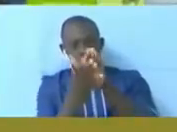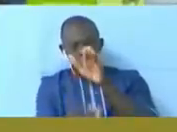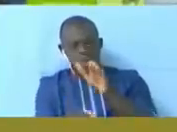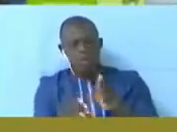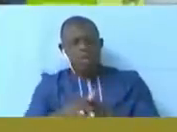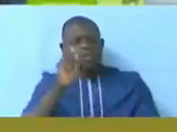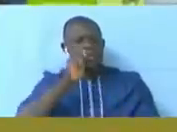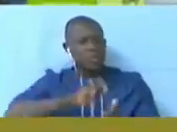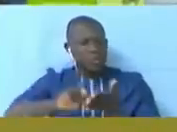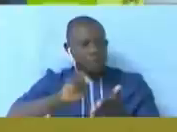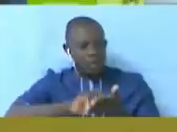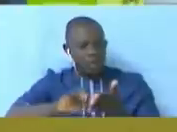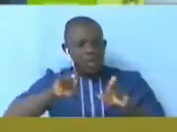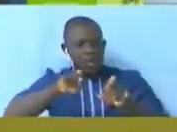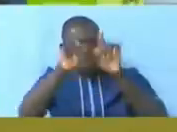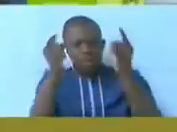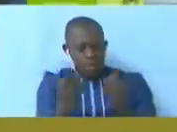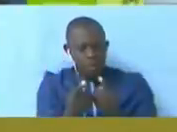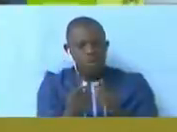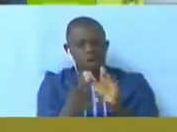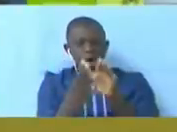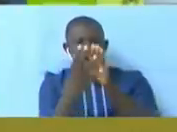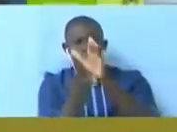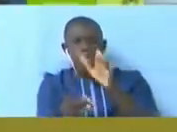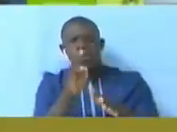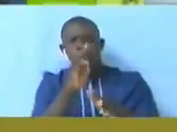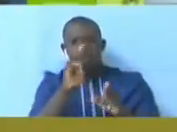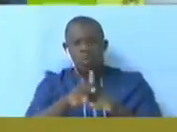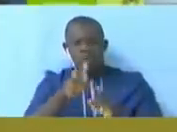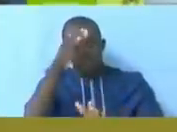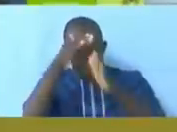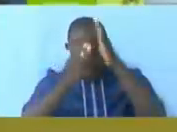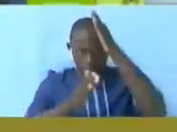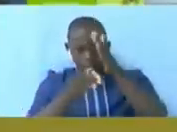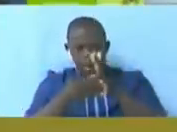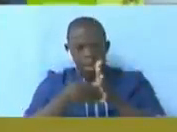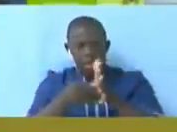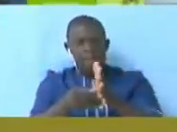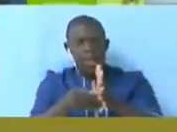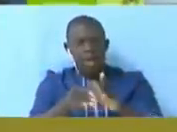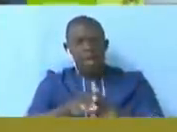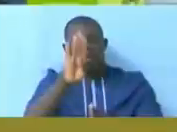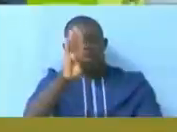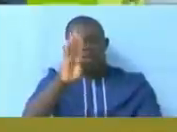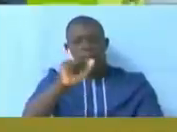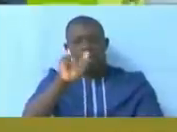Secretary General, copied the Army Commander Den Bab Karjata, copied the Master of the High Court.